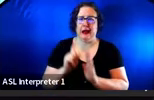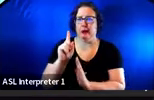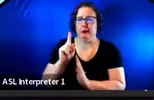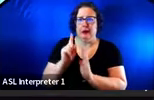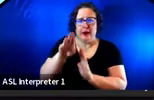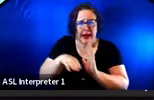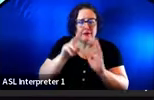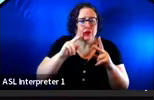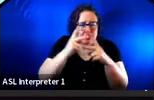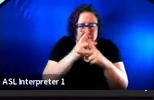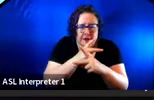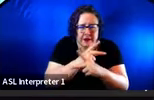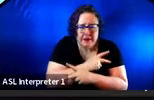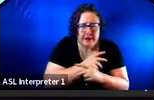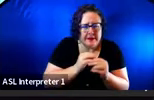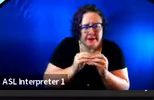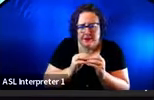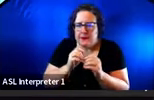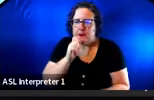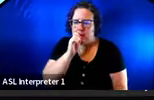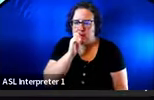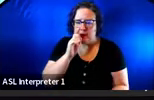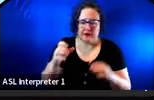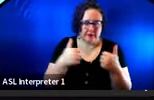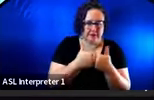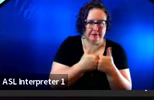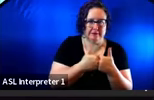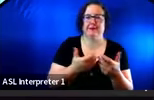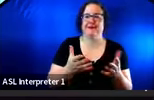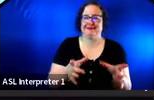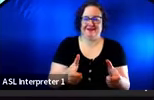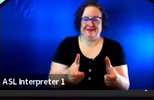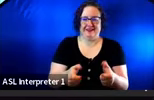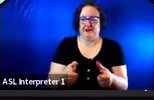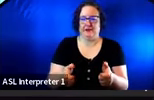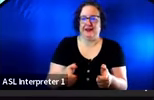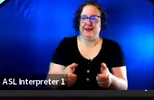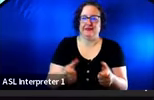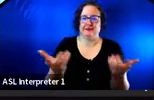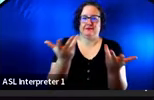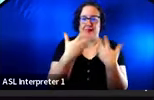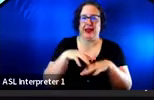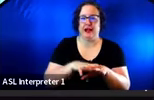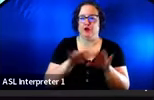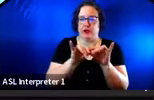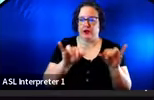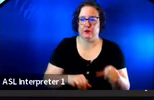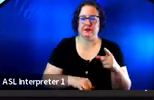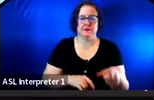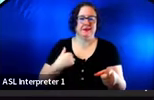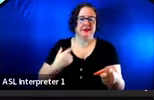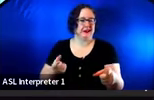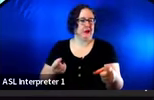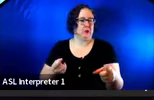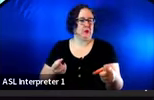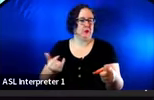to troubleshoot this Sip and Puff device and integrate to a system, right? This is kind of like what we're doing today, although this